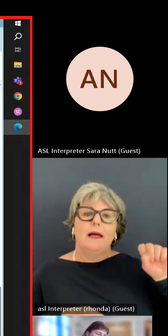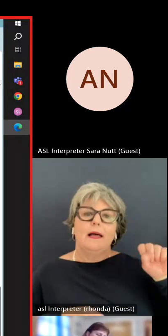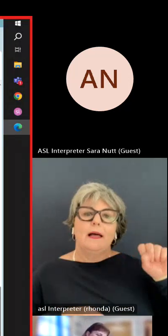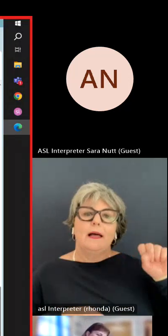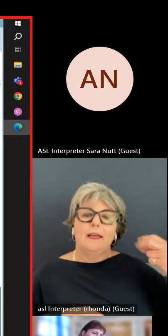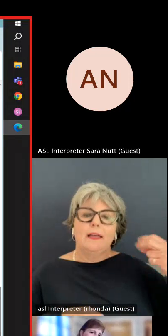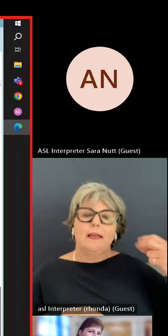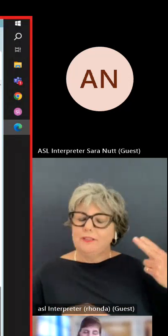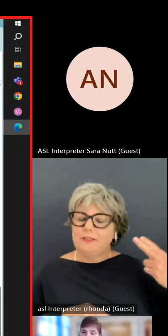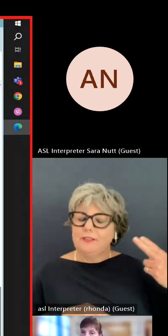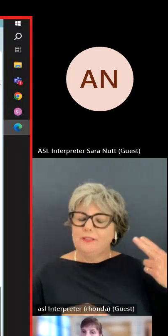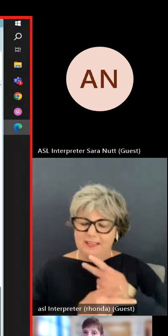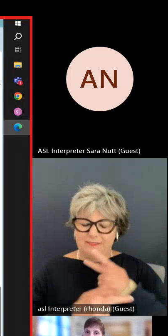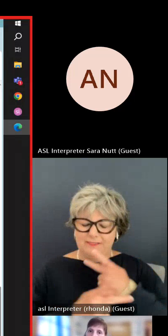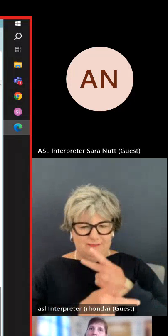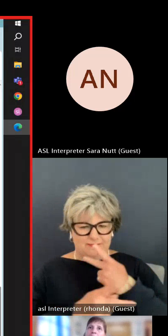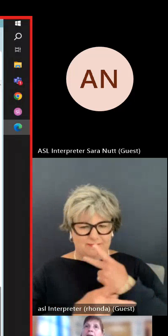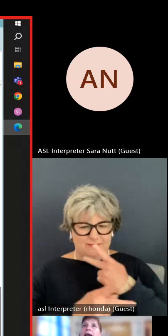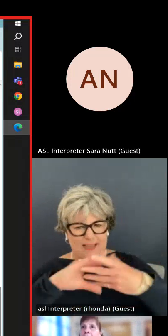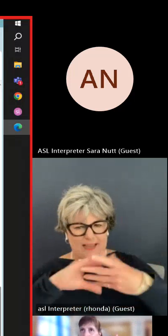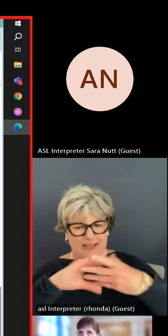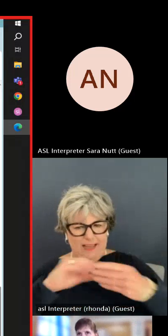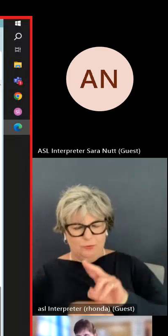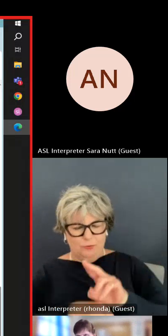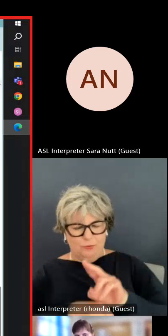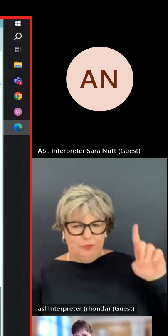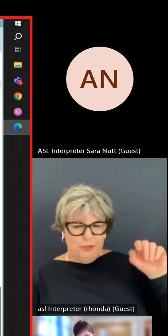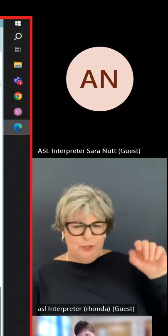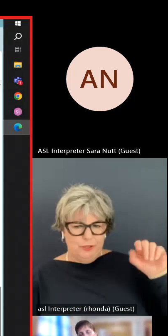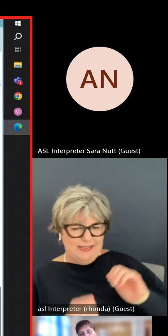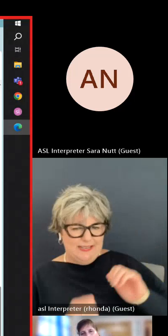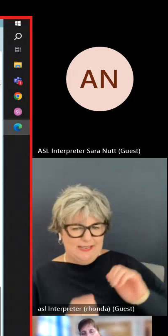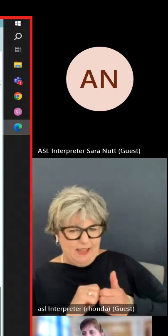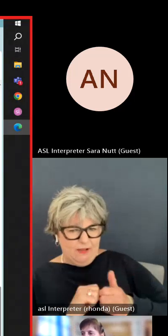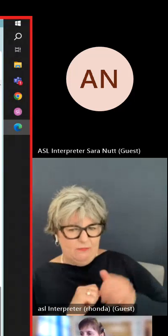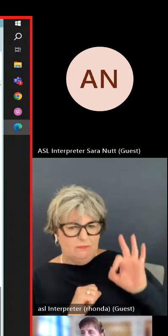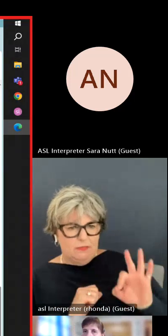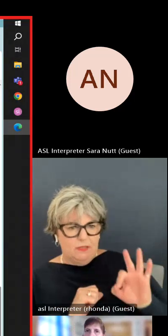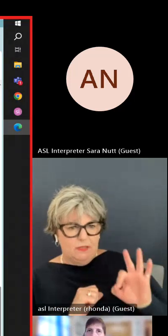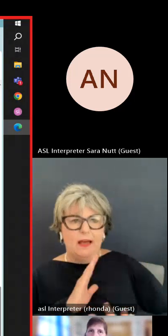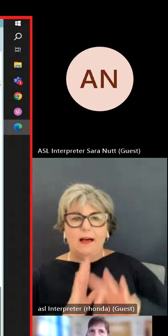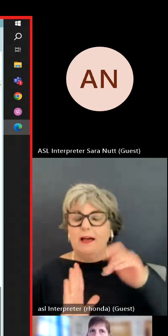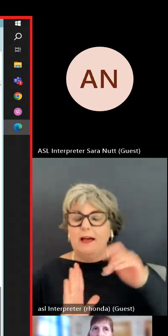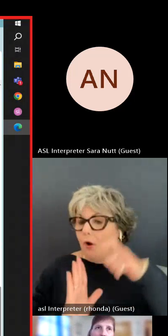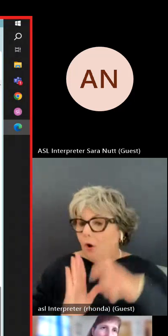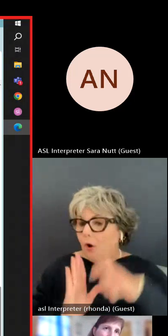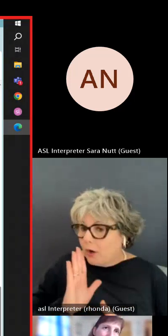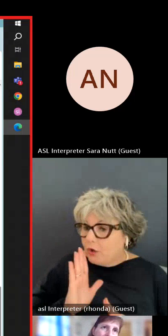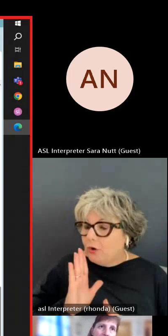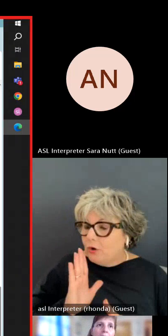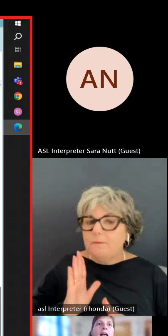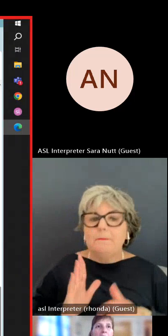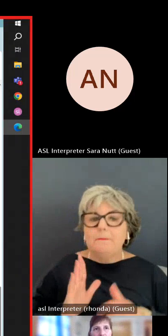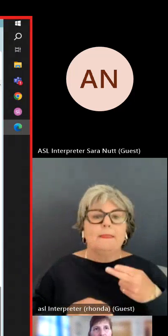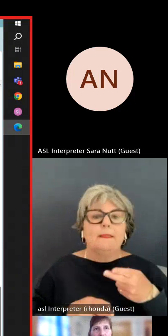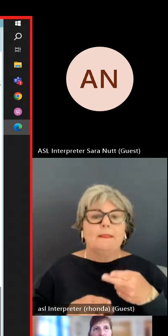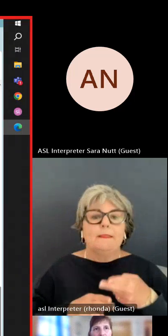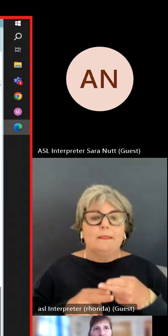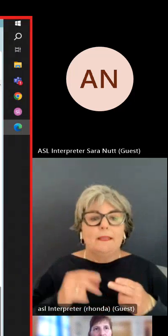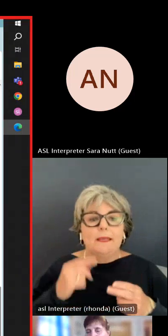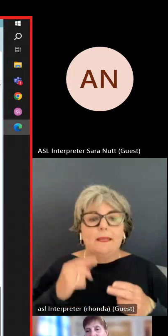imagine how you could tell a story with data until I found an article by the name of